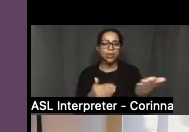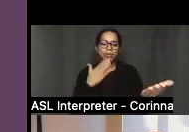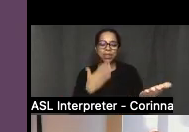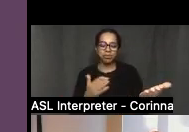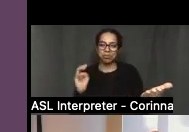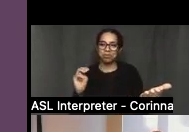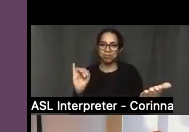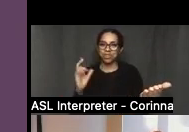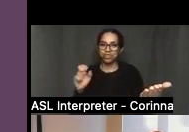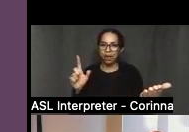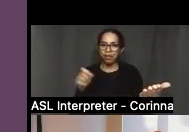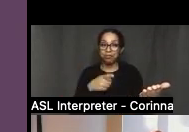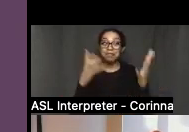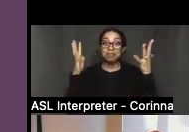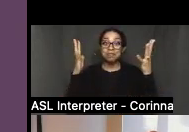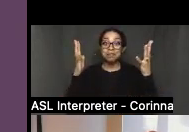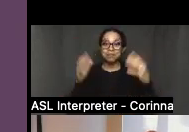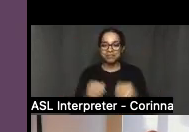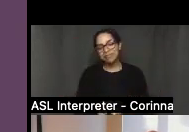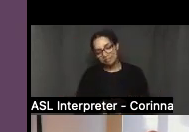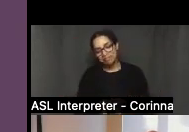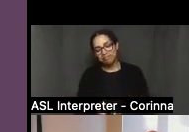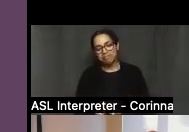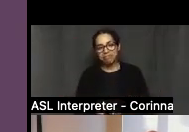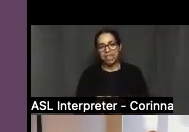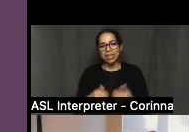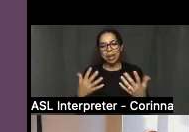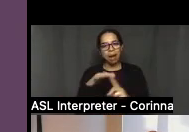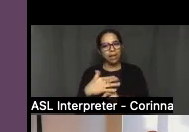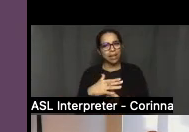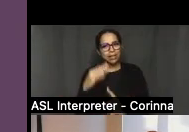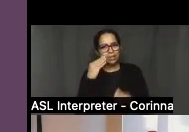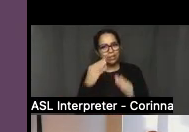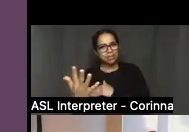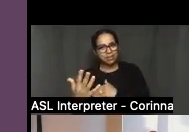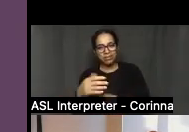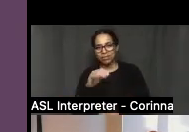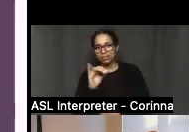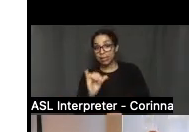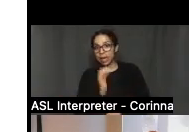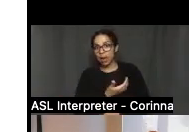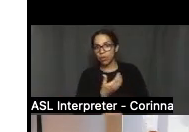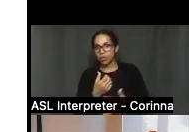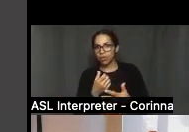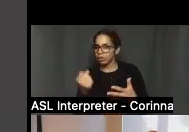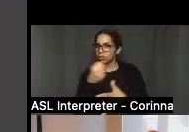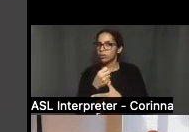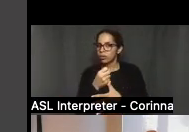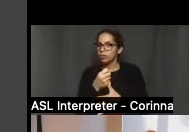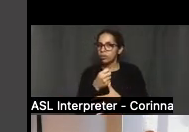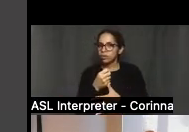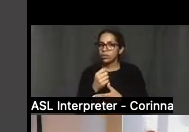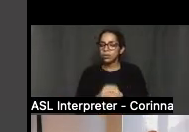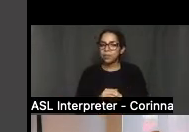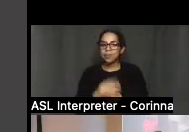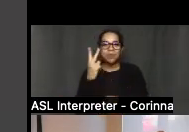for that. But just some context for everyone, knowing that this is really top of mind. But let's see what we